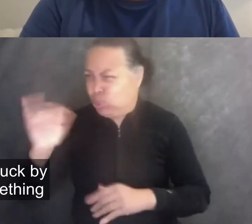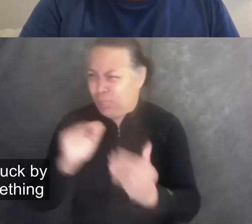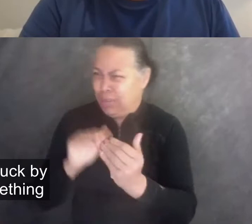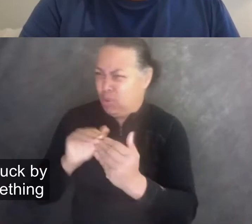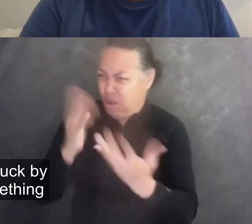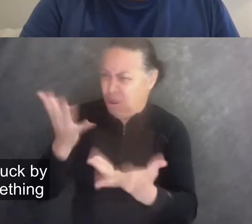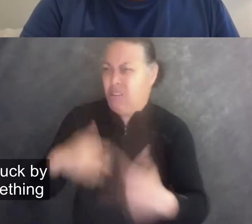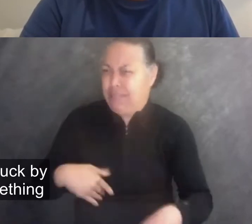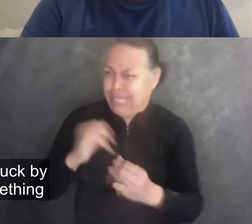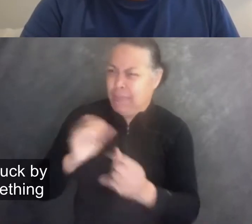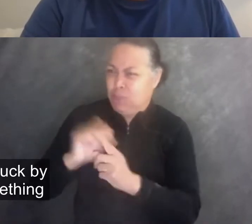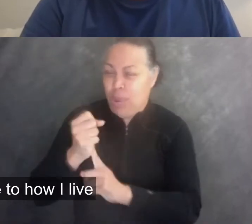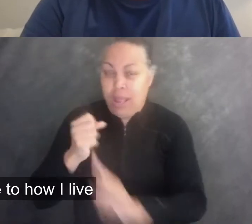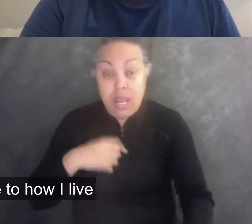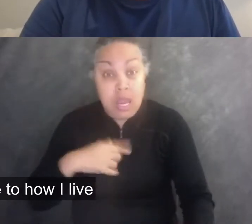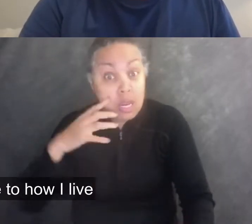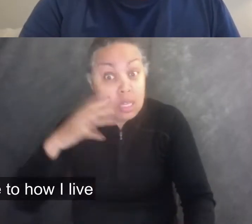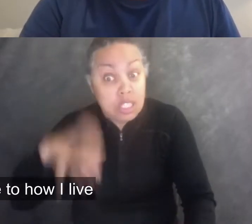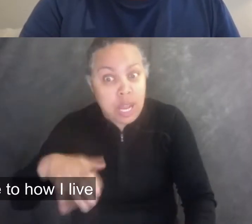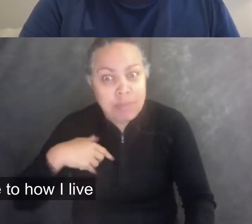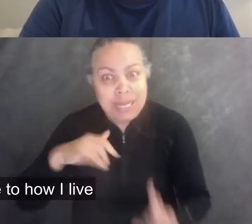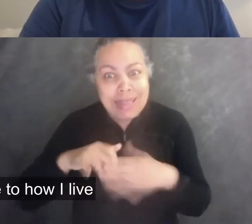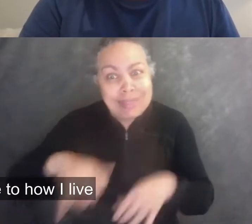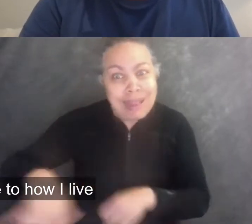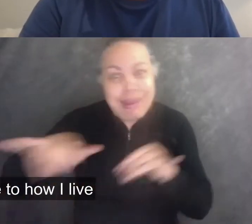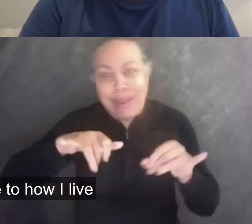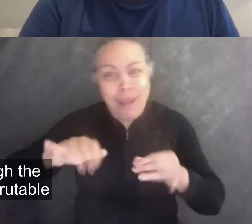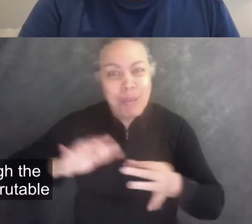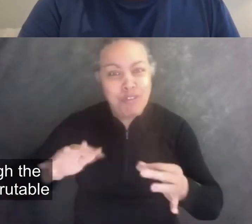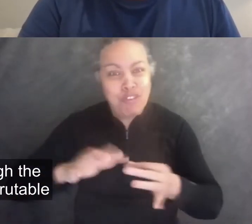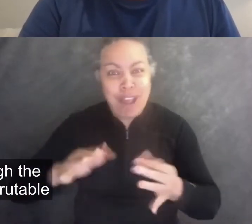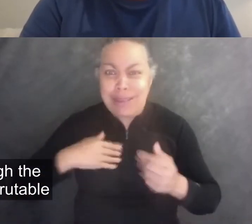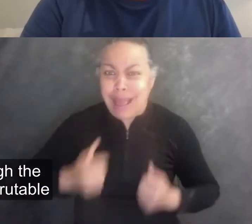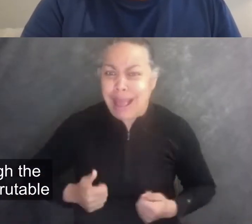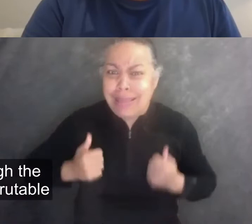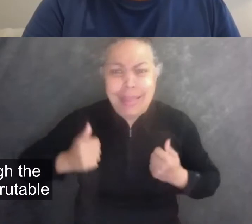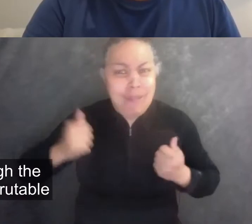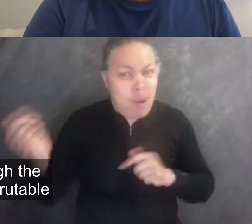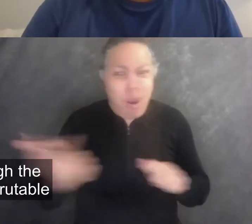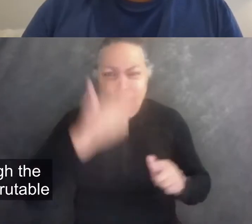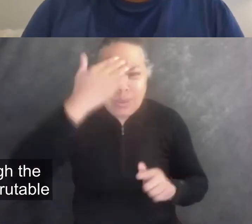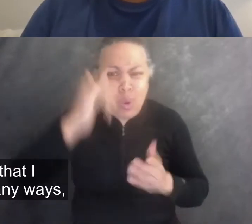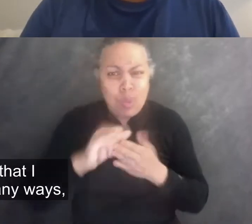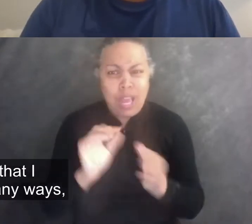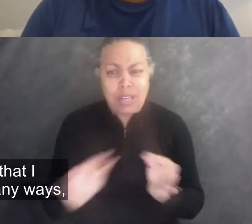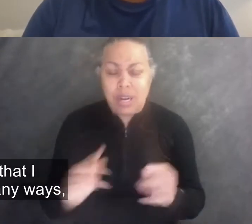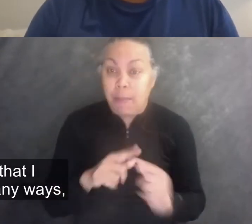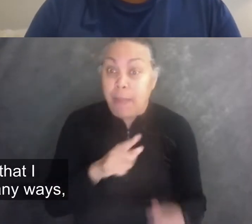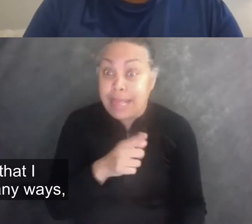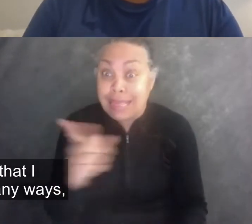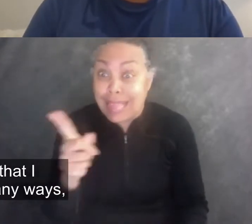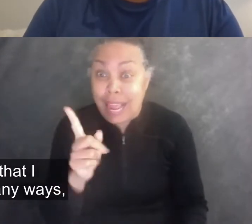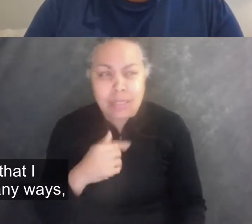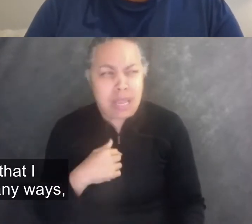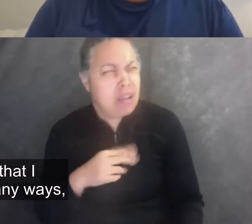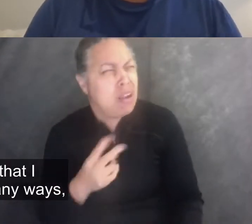struck by the fact that something that is so commonplace to how I live and move through the world can be inscrutable to an audience that I